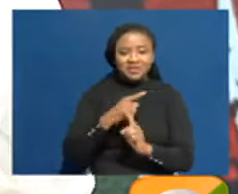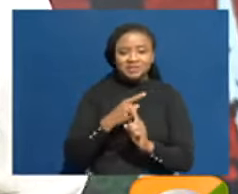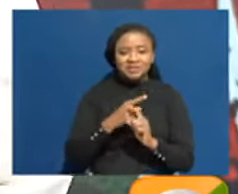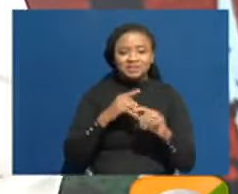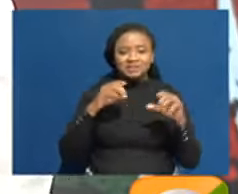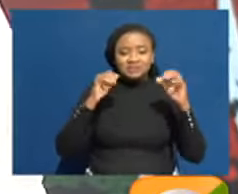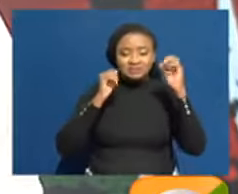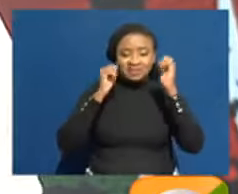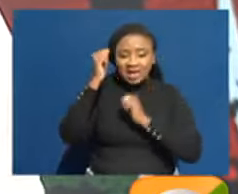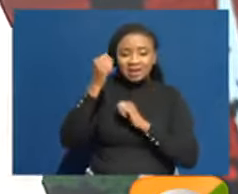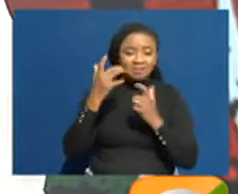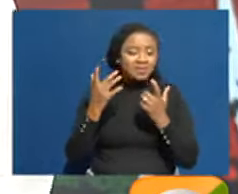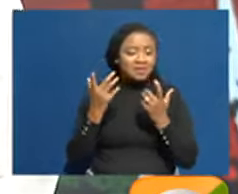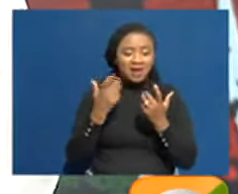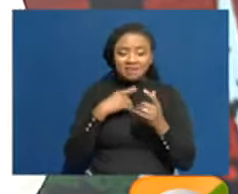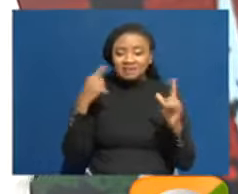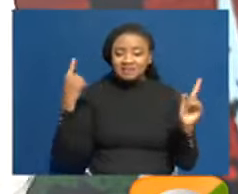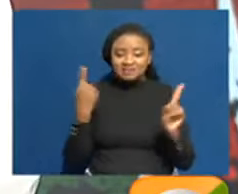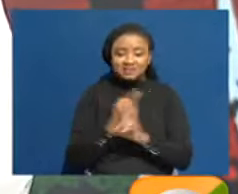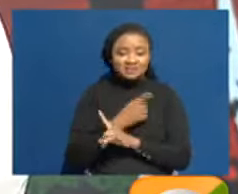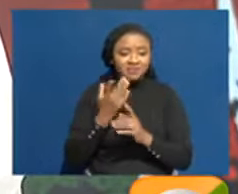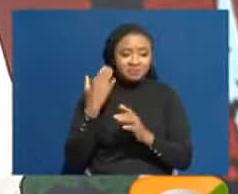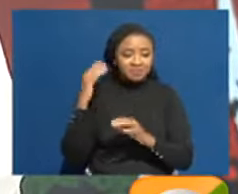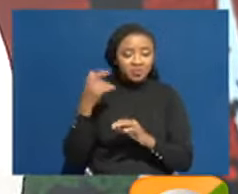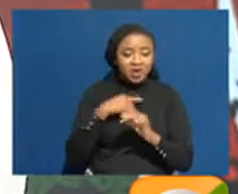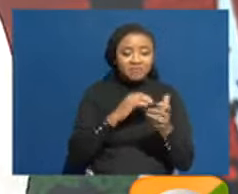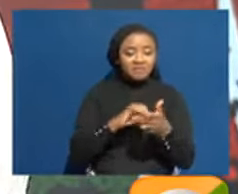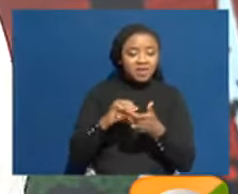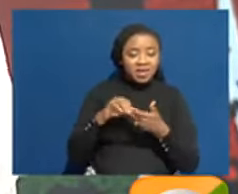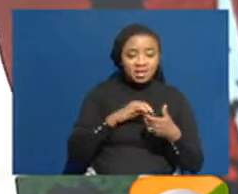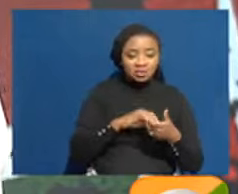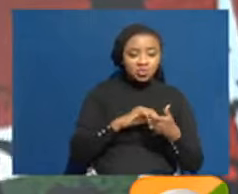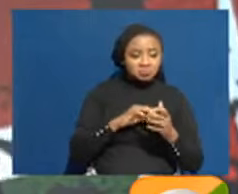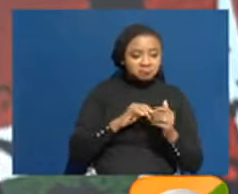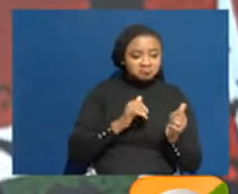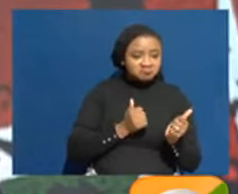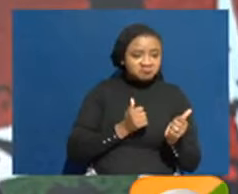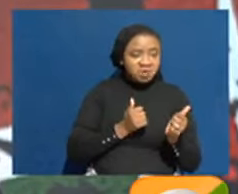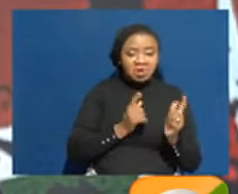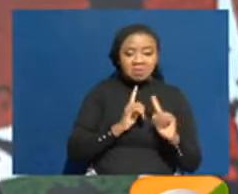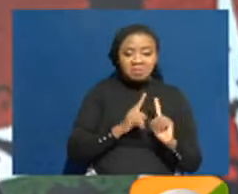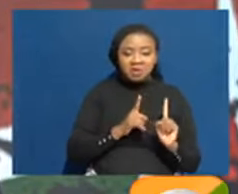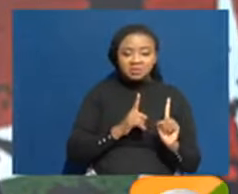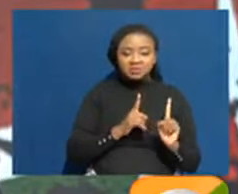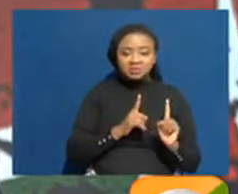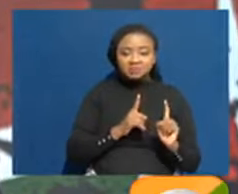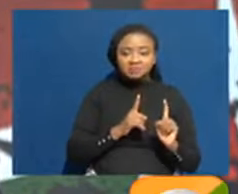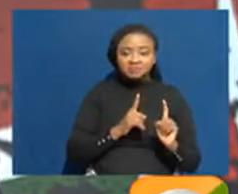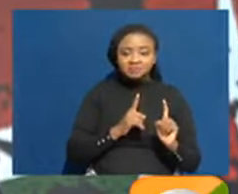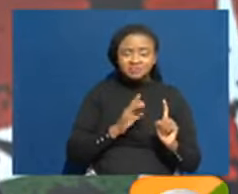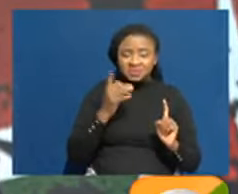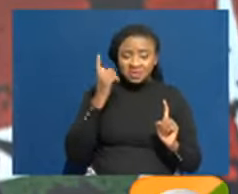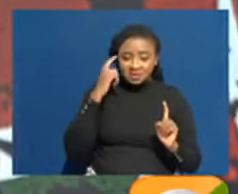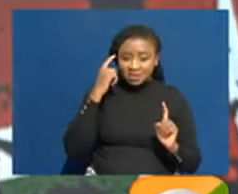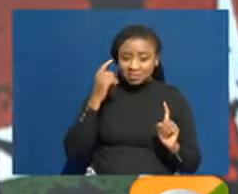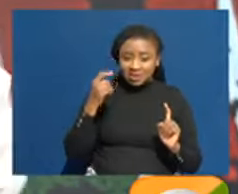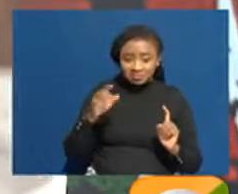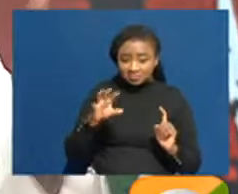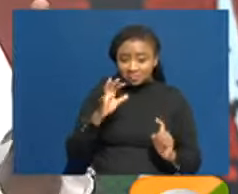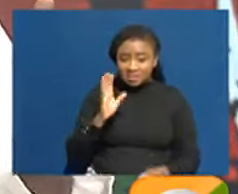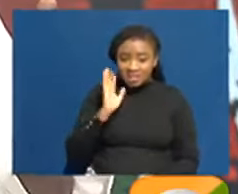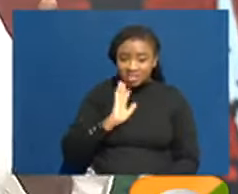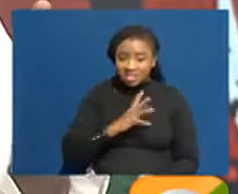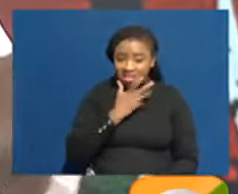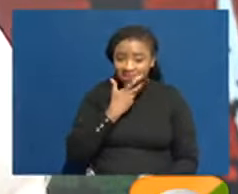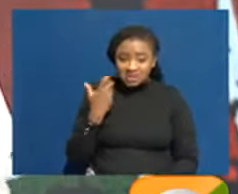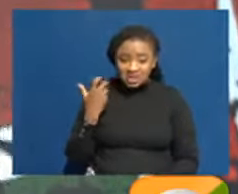beginning with a federal setup. We didn't have that anymore. We had a mixture where Jomo Kenyatta was never elected as president. He was a